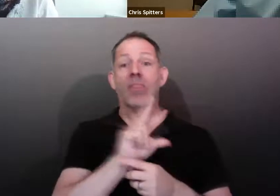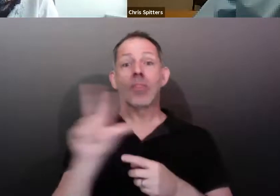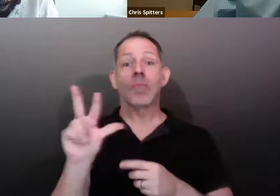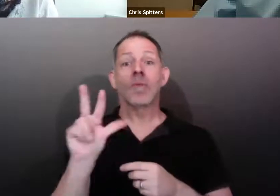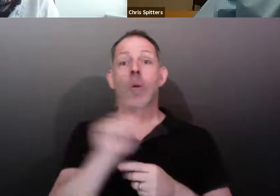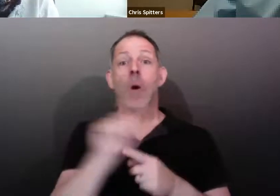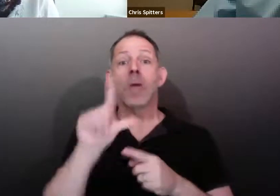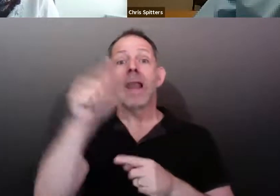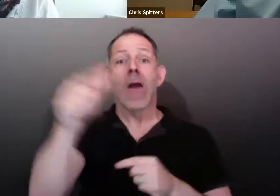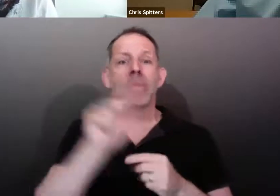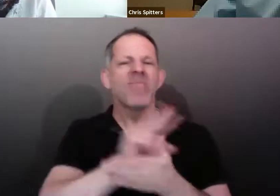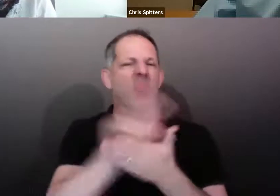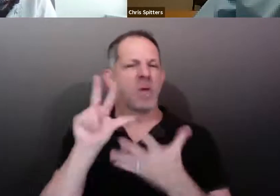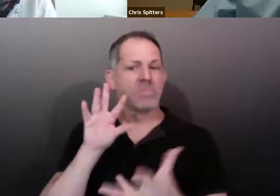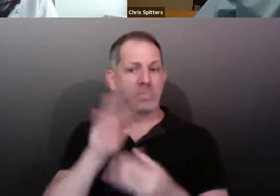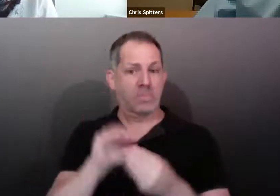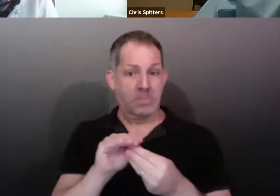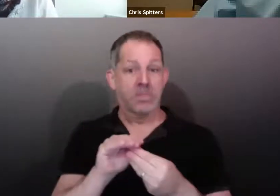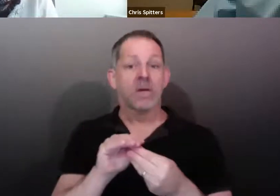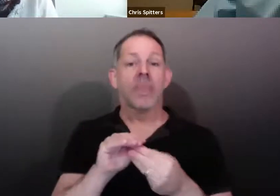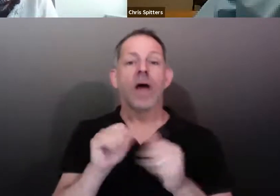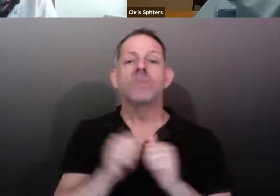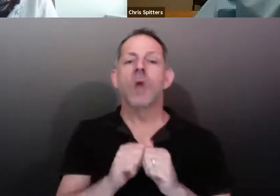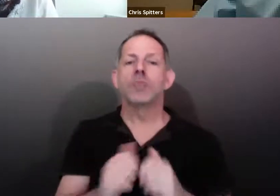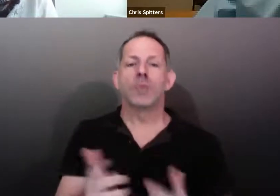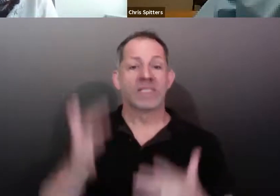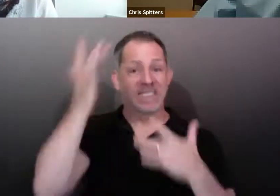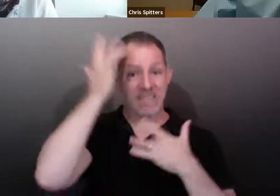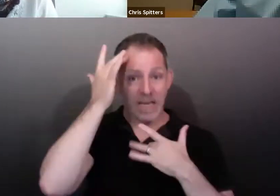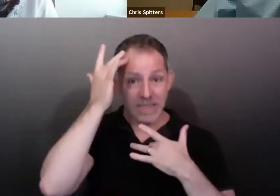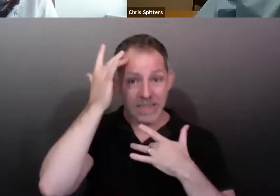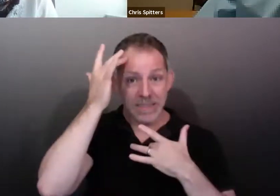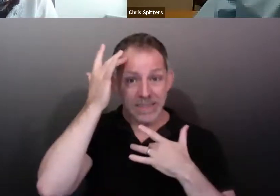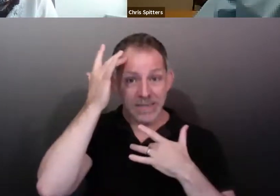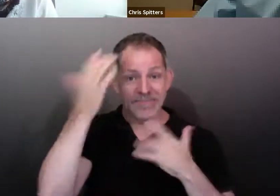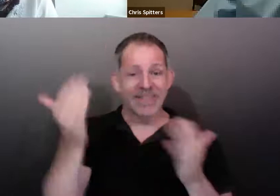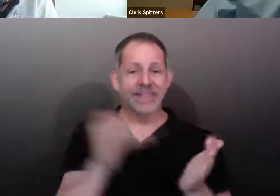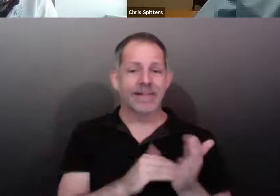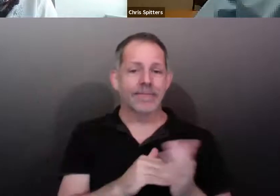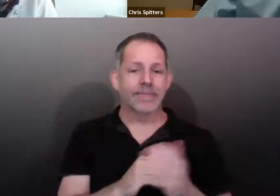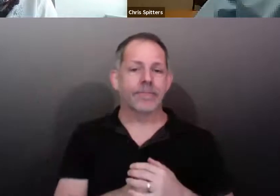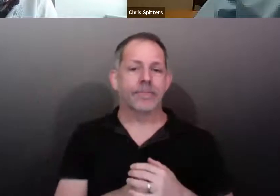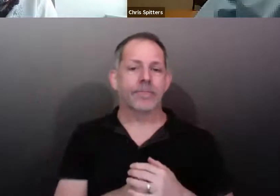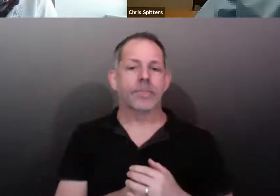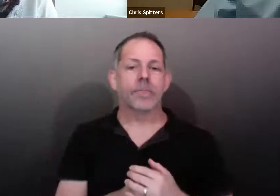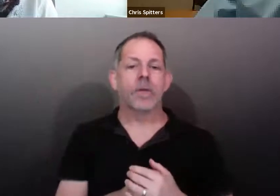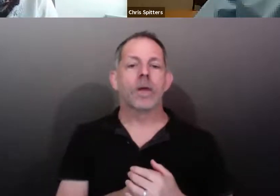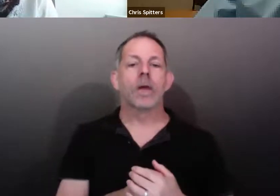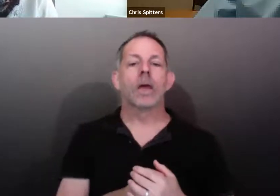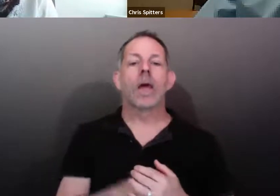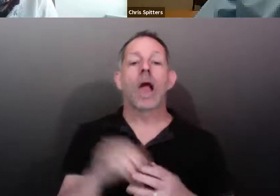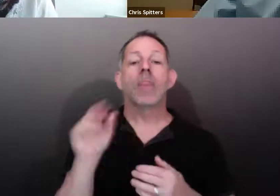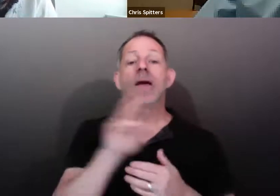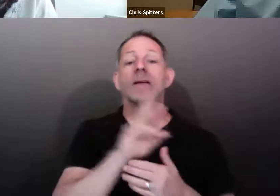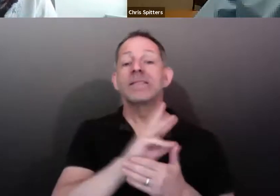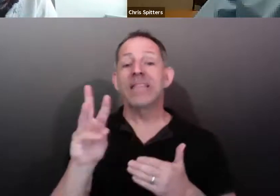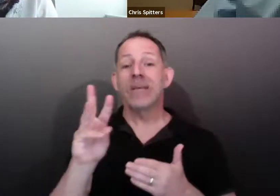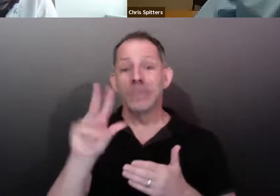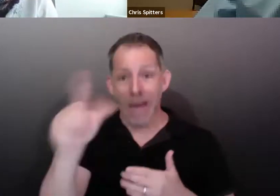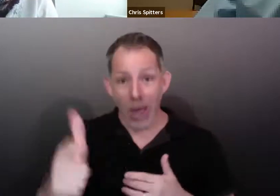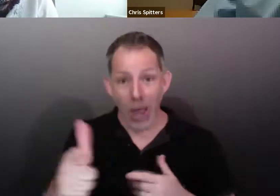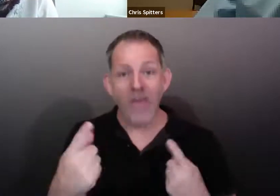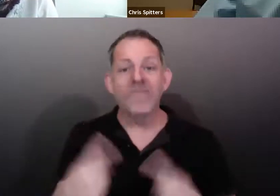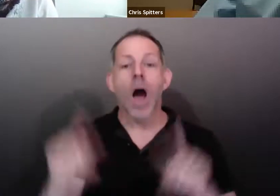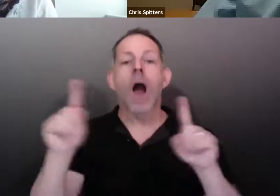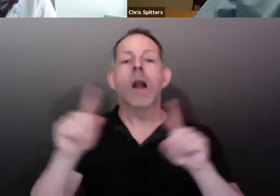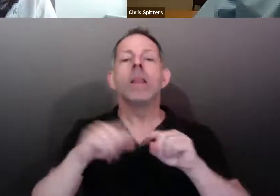6 weeks after my symptoms started that I was able to really begin to start to take longer walks. And